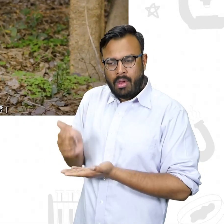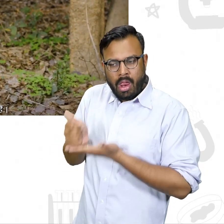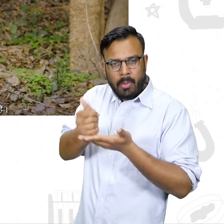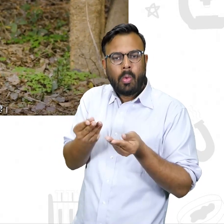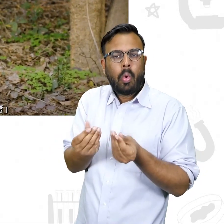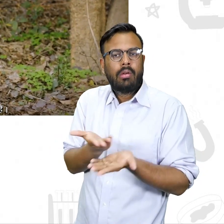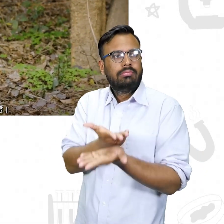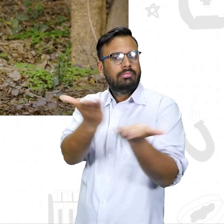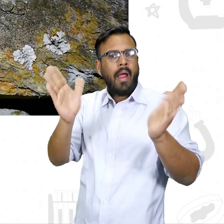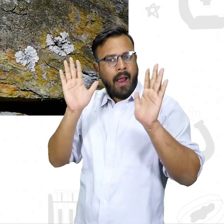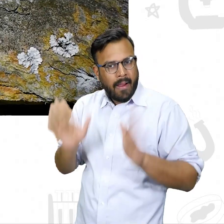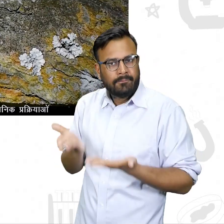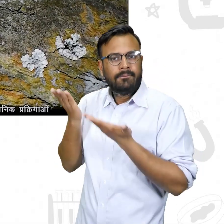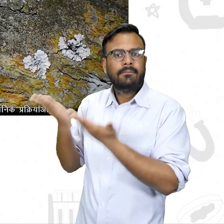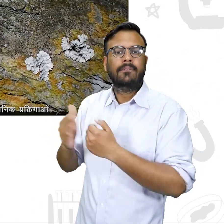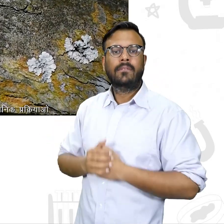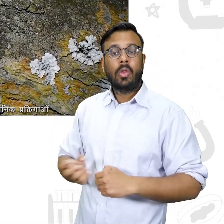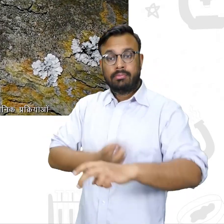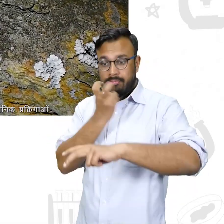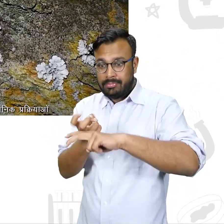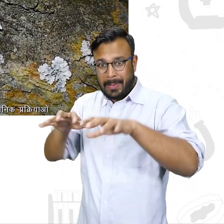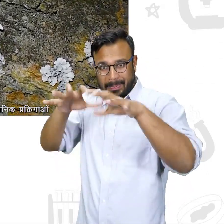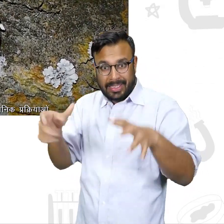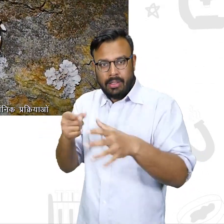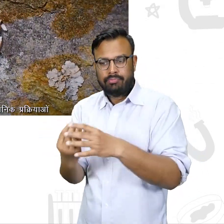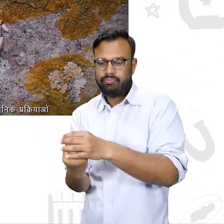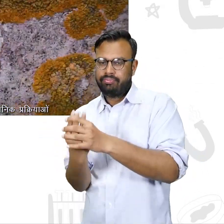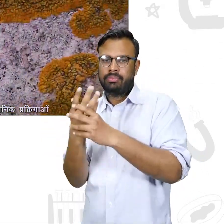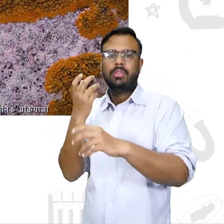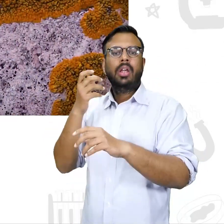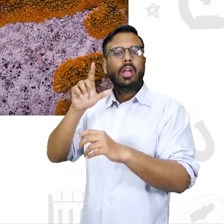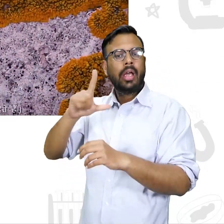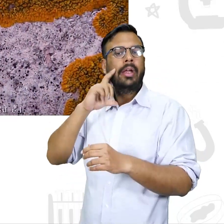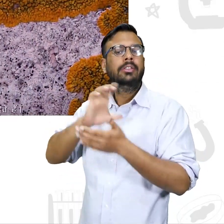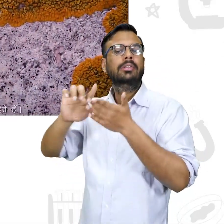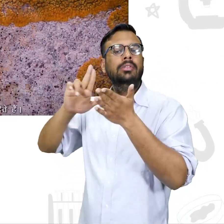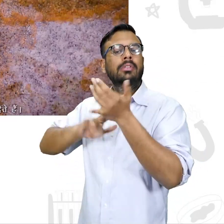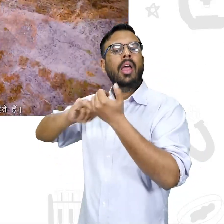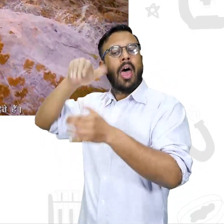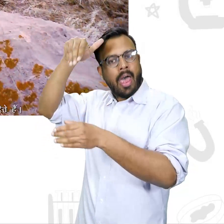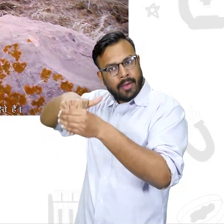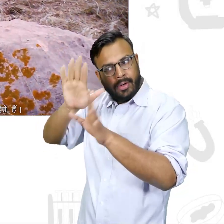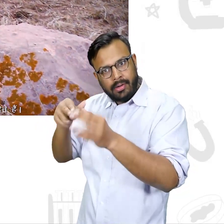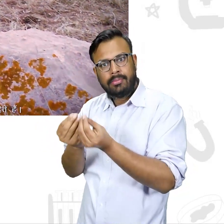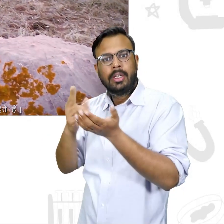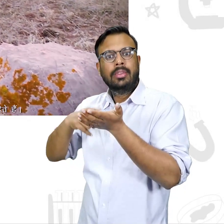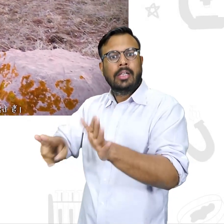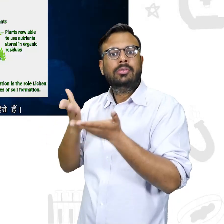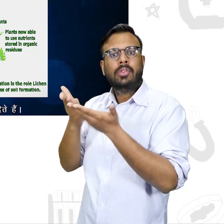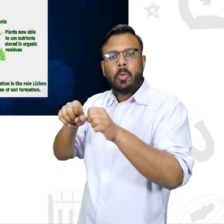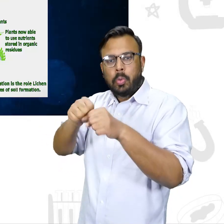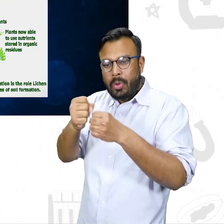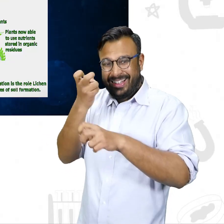soil formation. Lichens growing over rocks and boulders break the rock into small soil